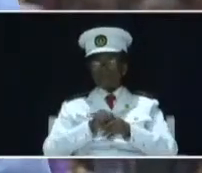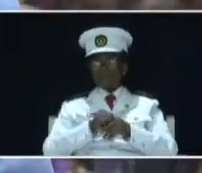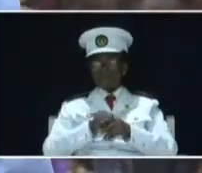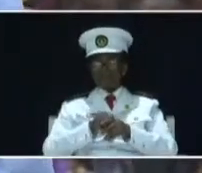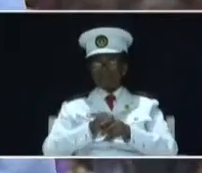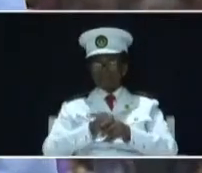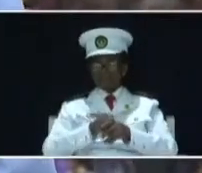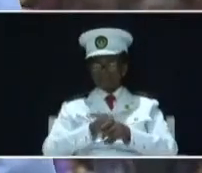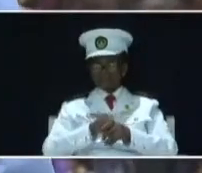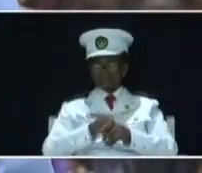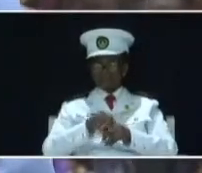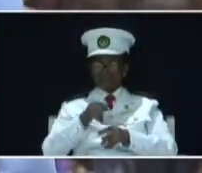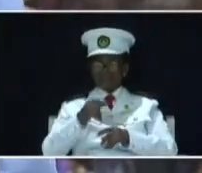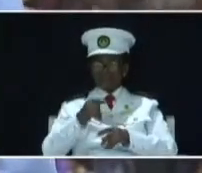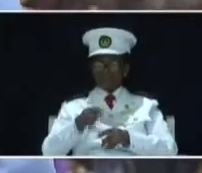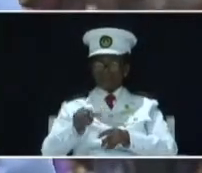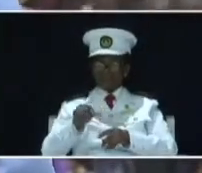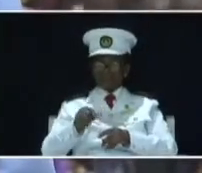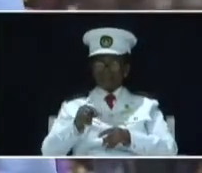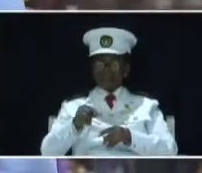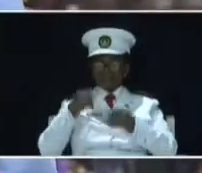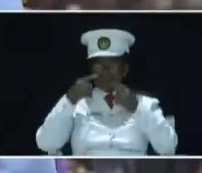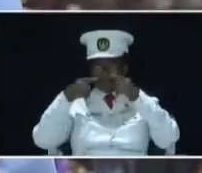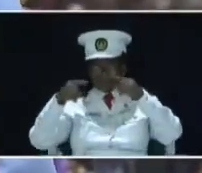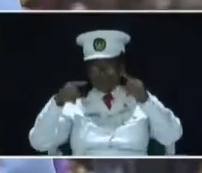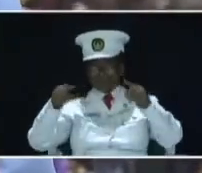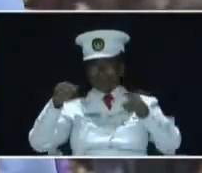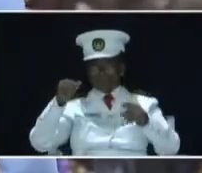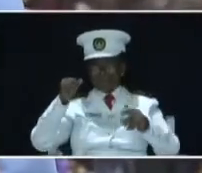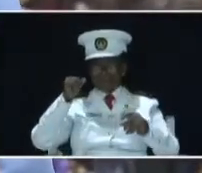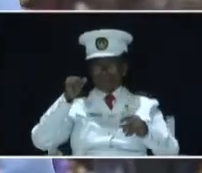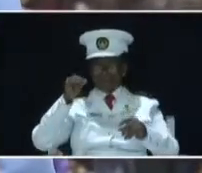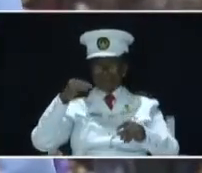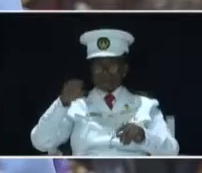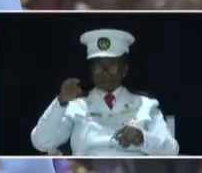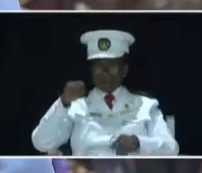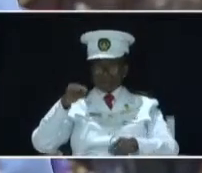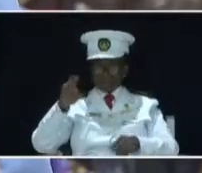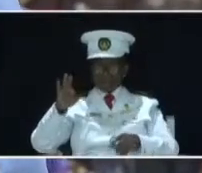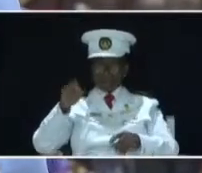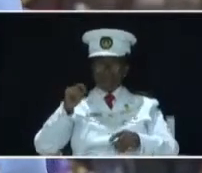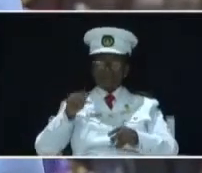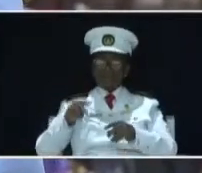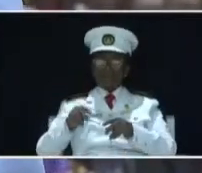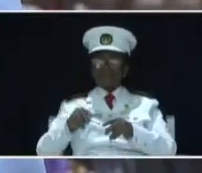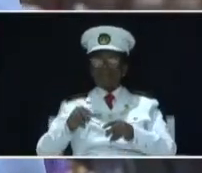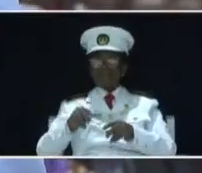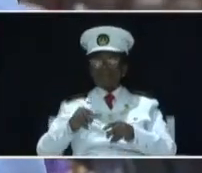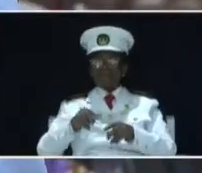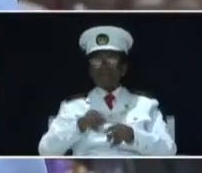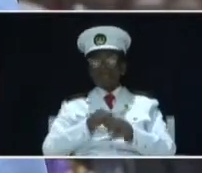The success of his company has nothing to do with the economy of a nation.